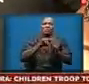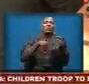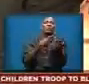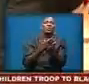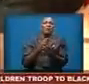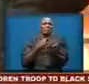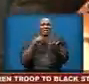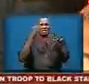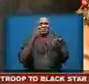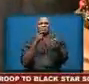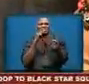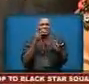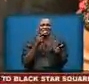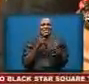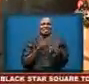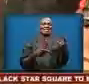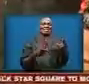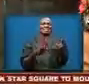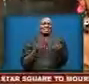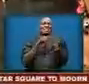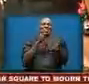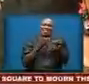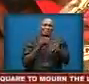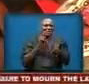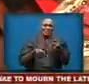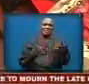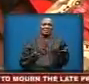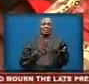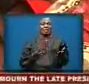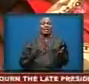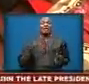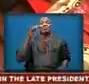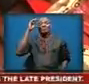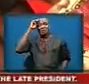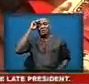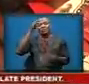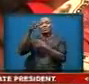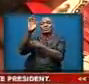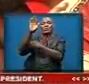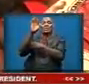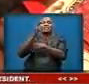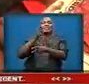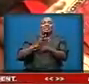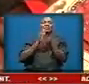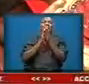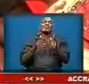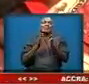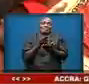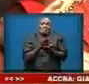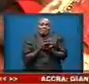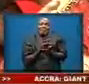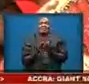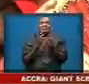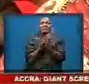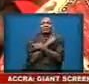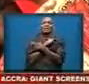Me who said I'm missing chair, said your city. Ata, Nyankopon found quite a sundry, Nada Bokonen Yankopon